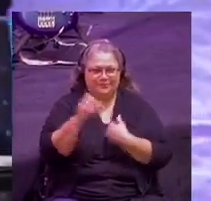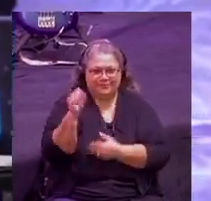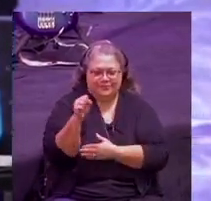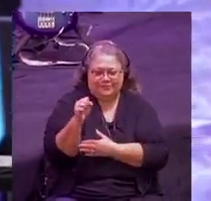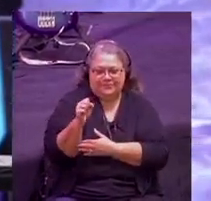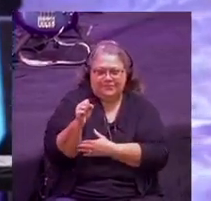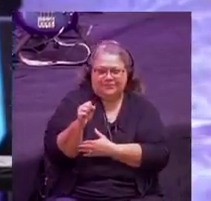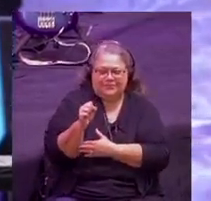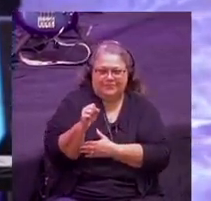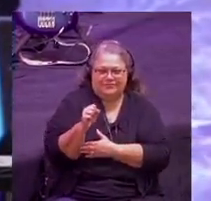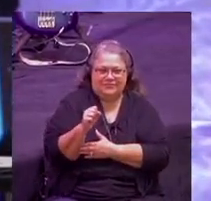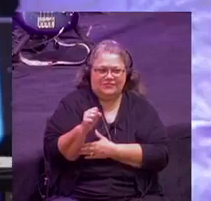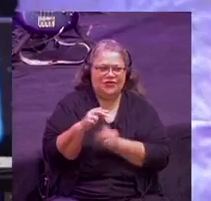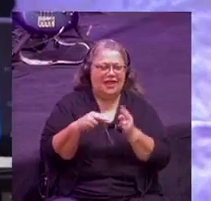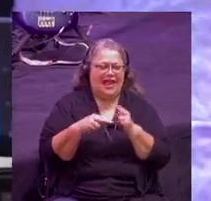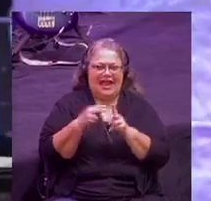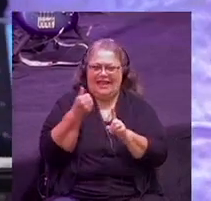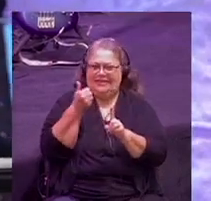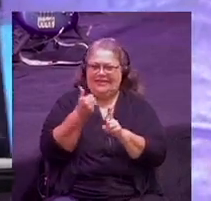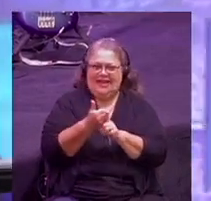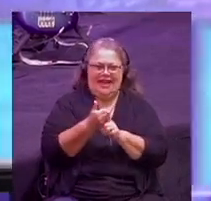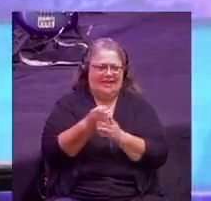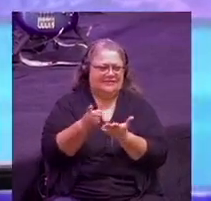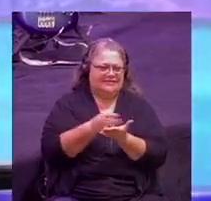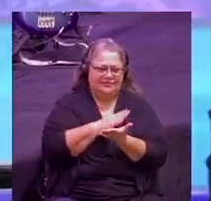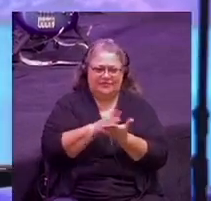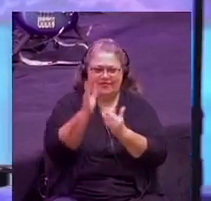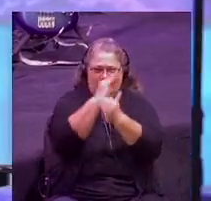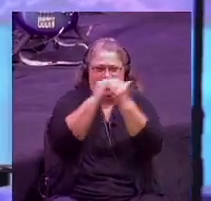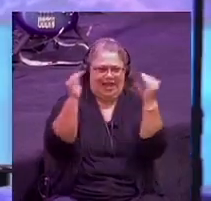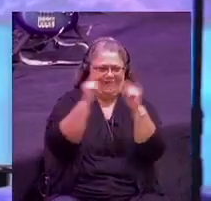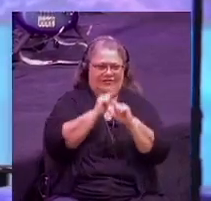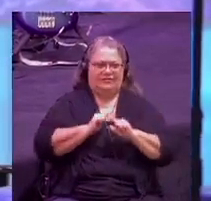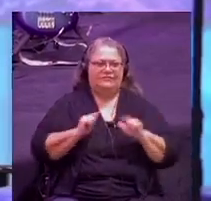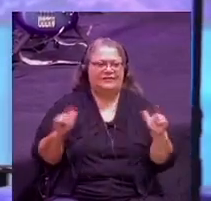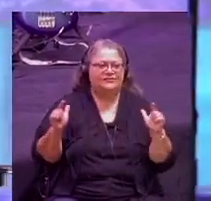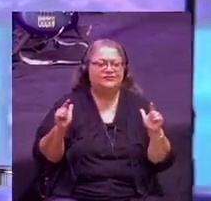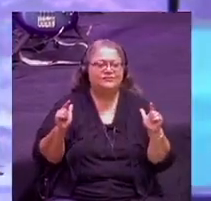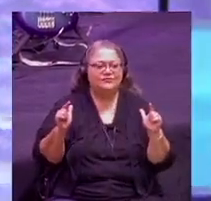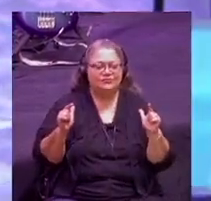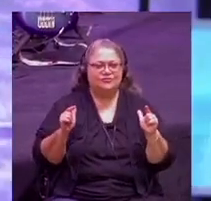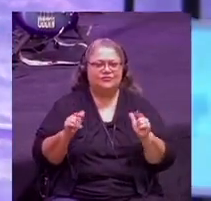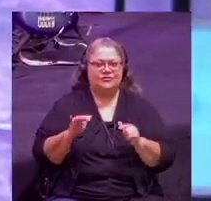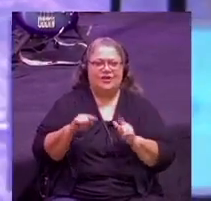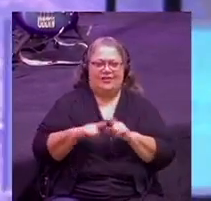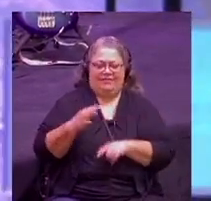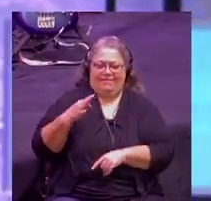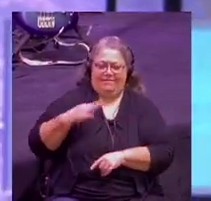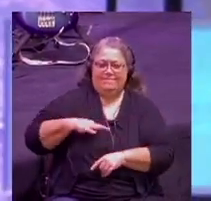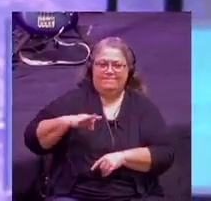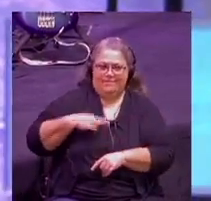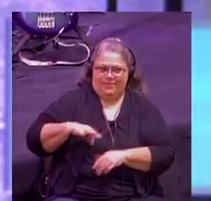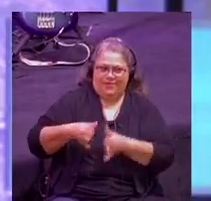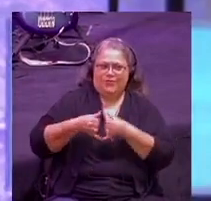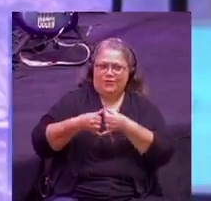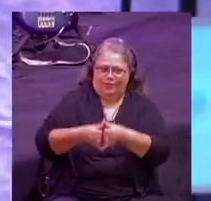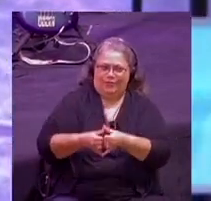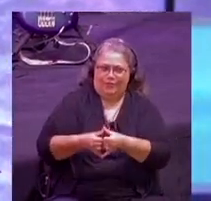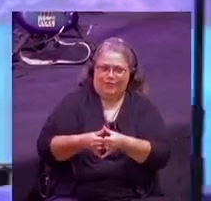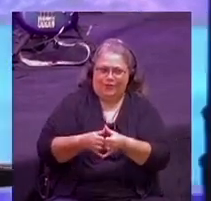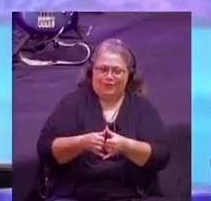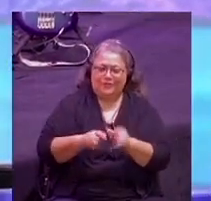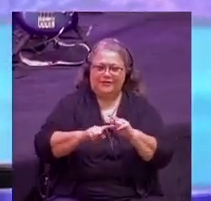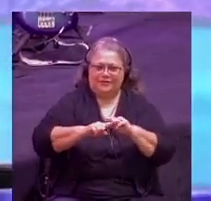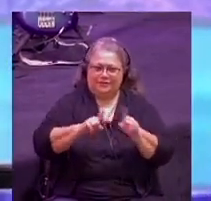a supernatural, divine, heavenly language that also has benefits and rewards. But if